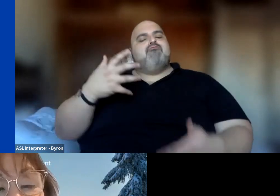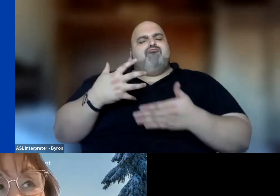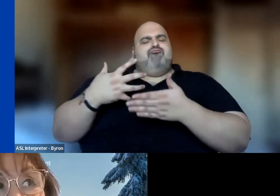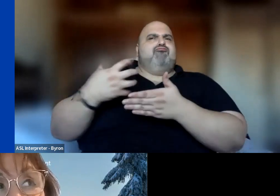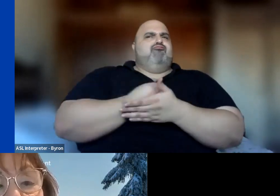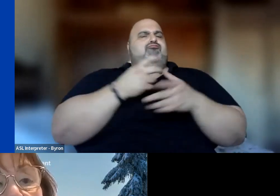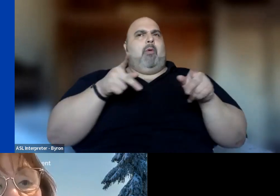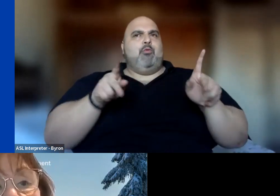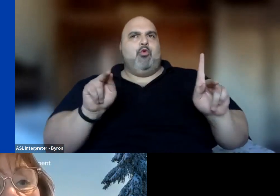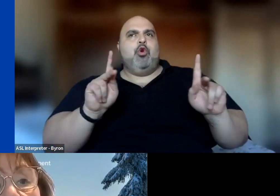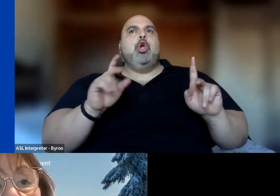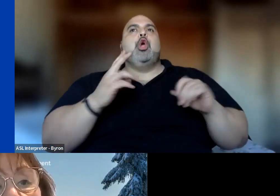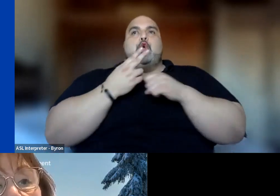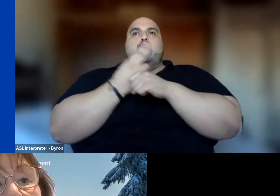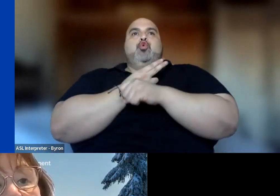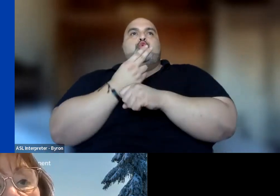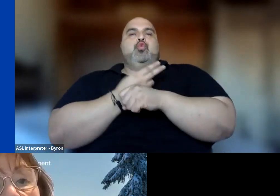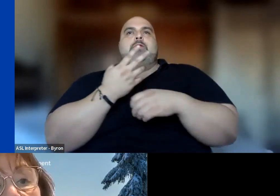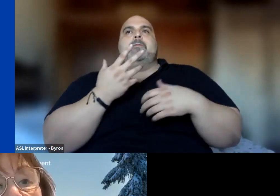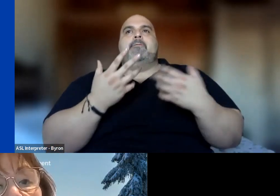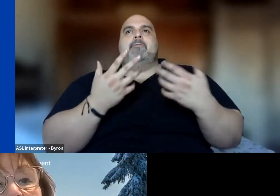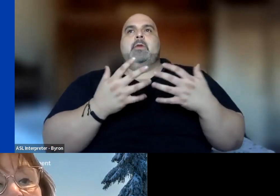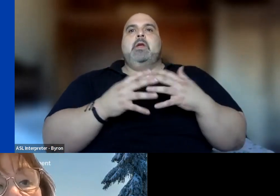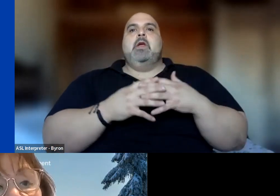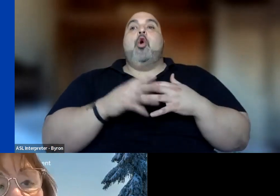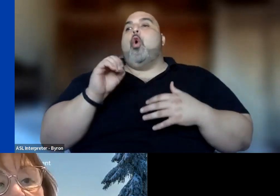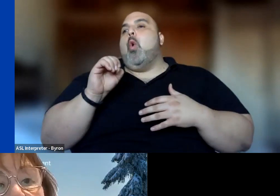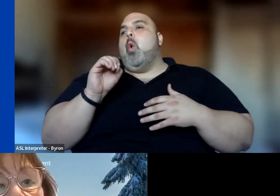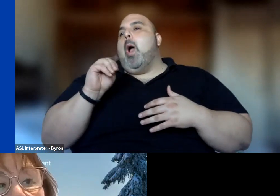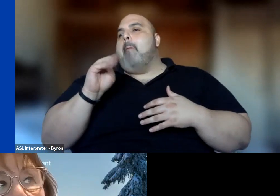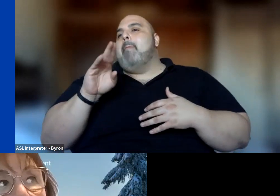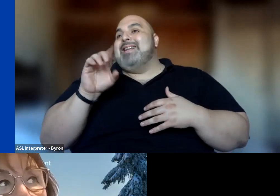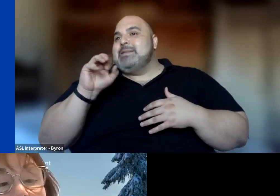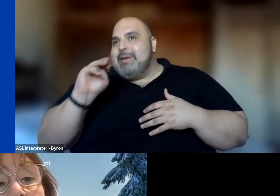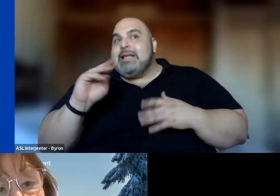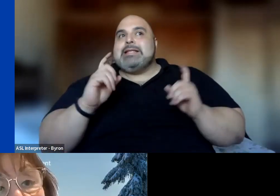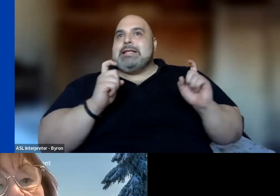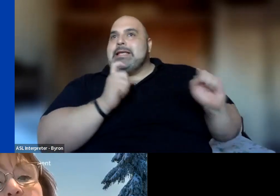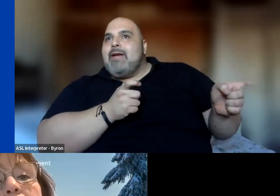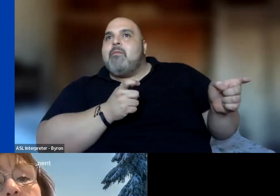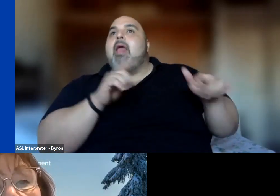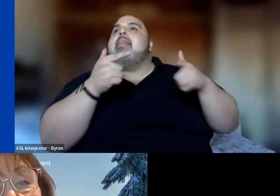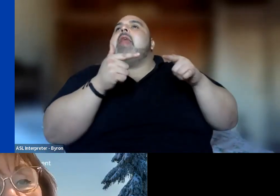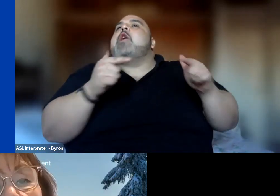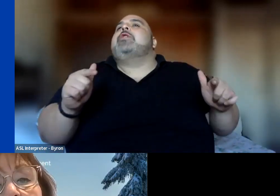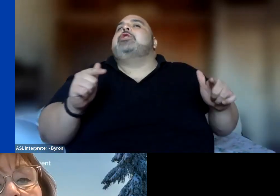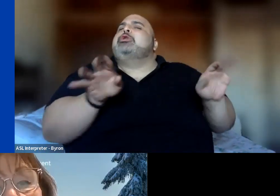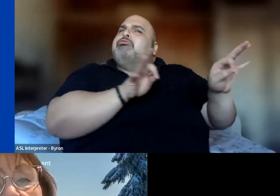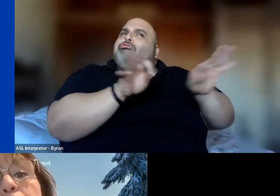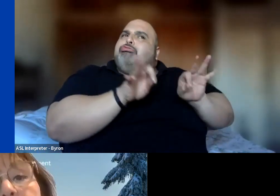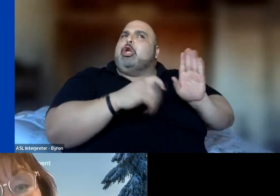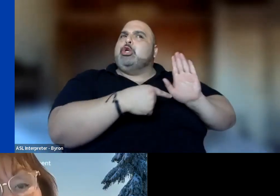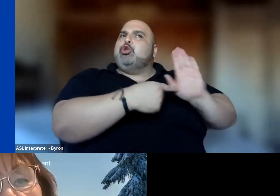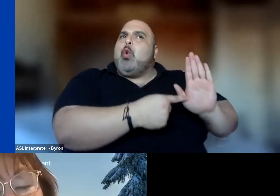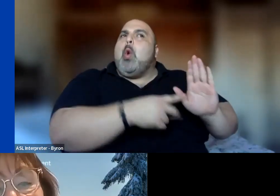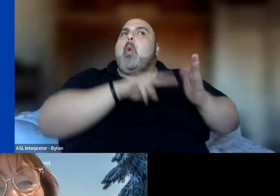to use, for ombudsman to use, to even just give them some language